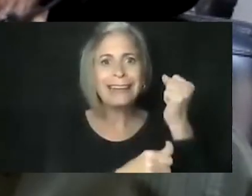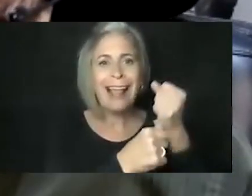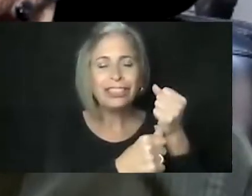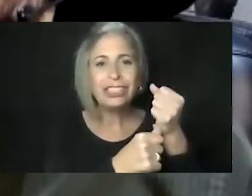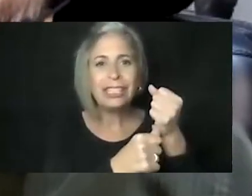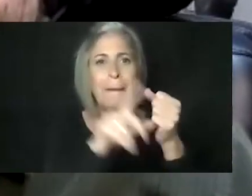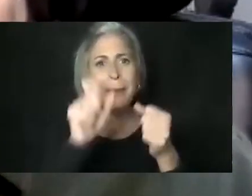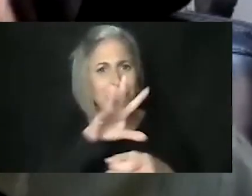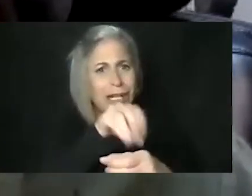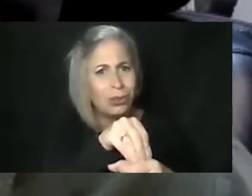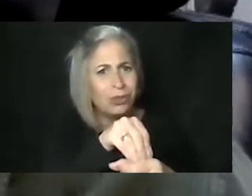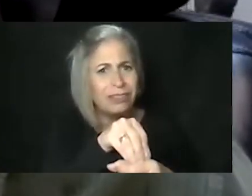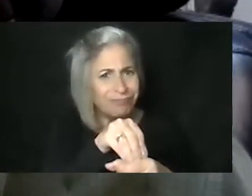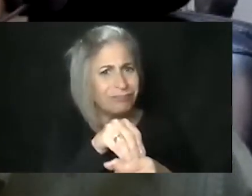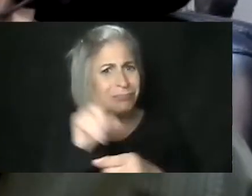be included.